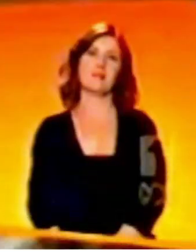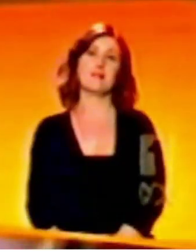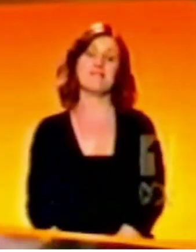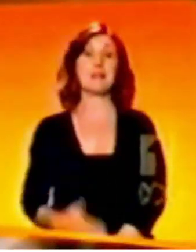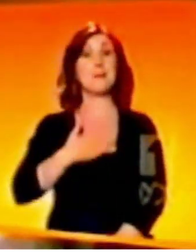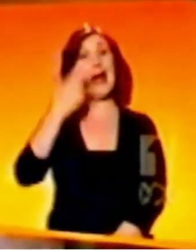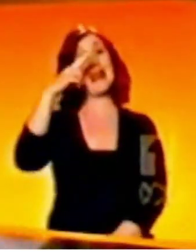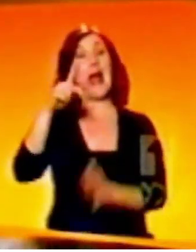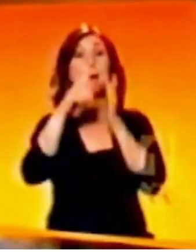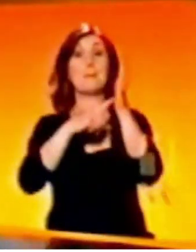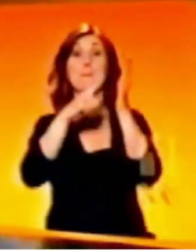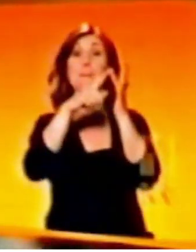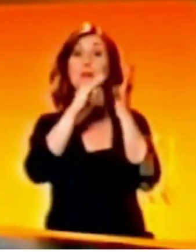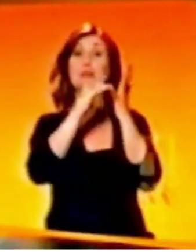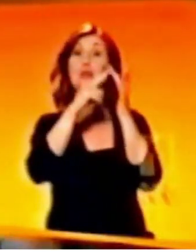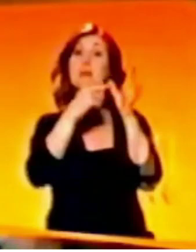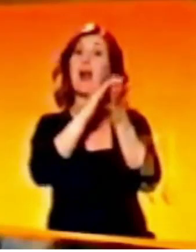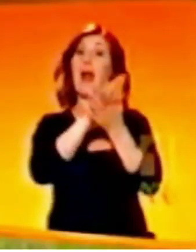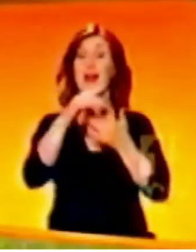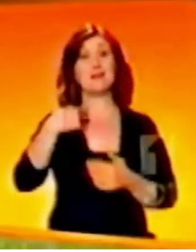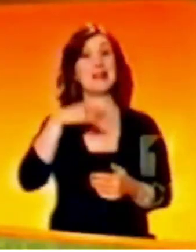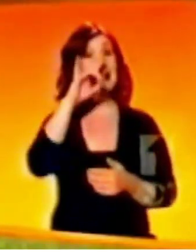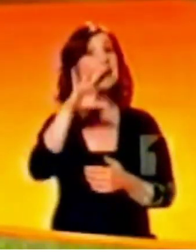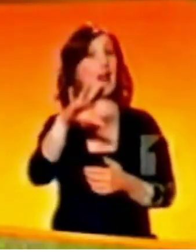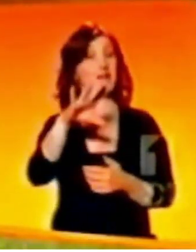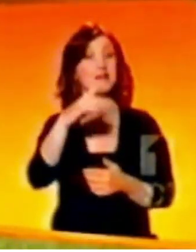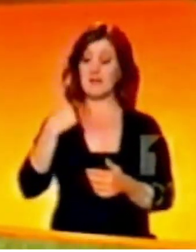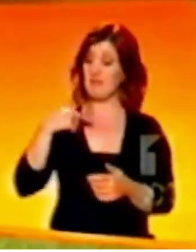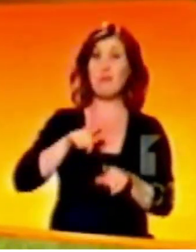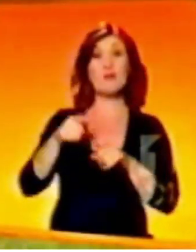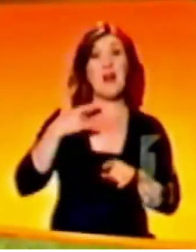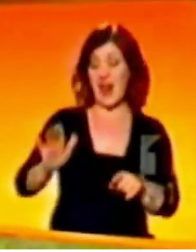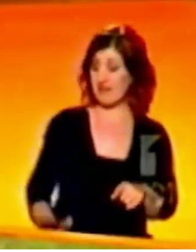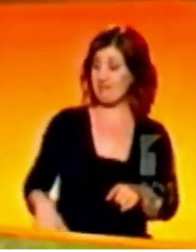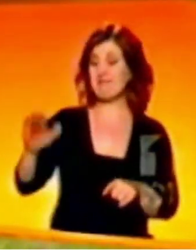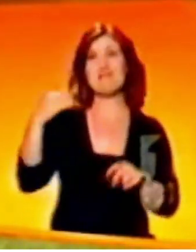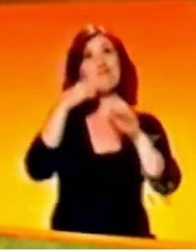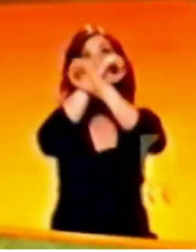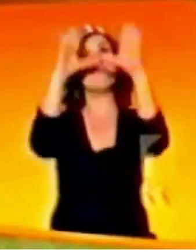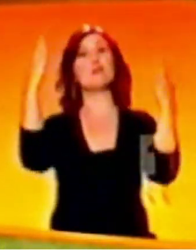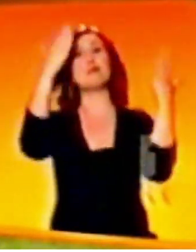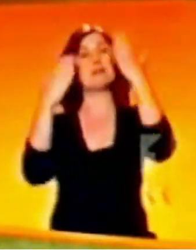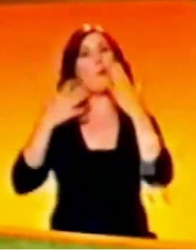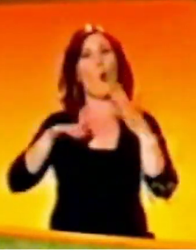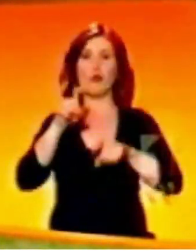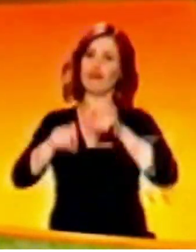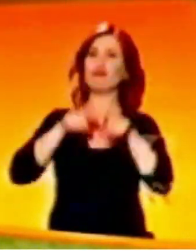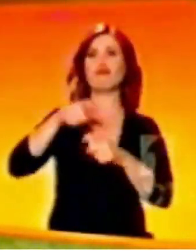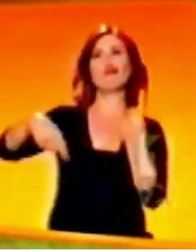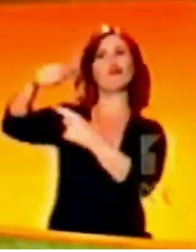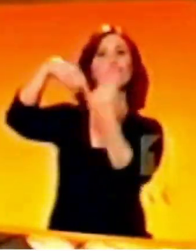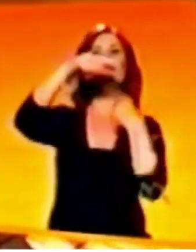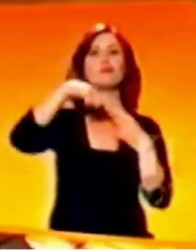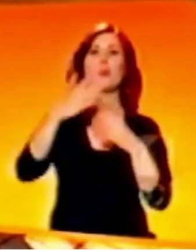My name's Josiah. I'm 10. For most of my life, I've dreamed of riding a bike with my